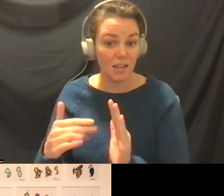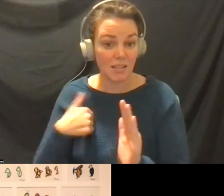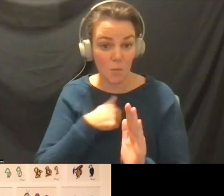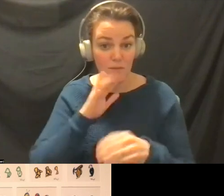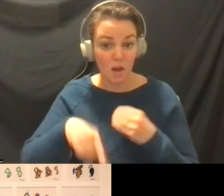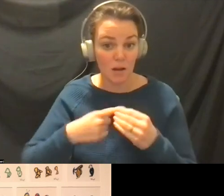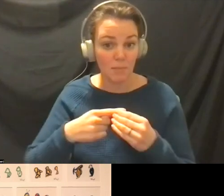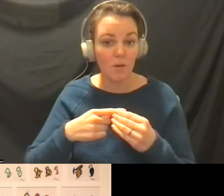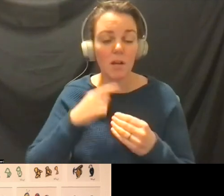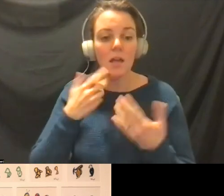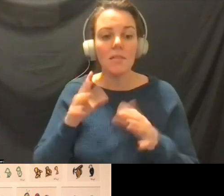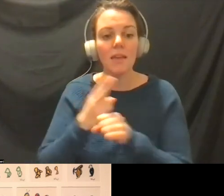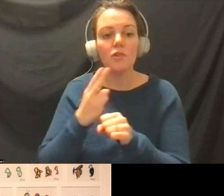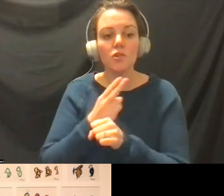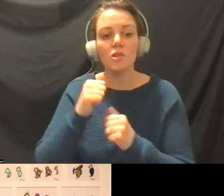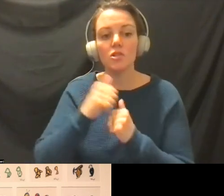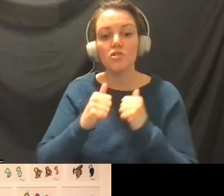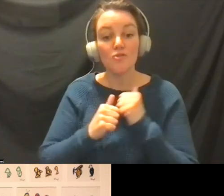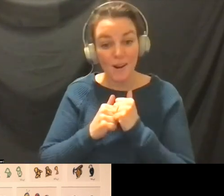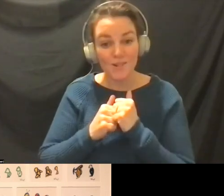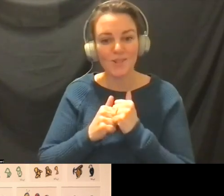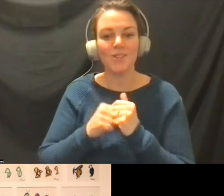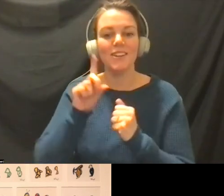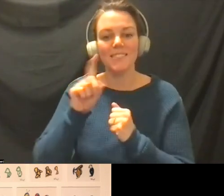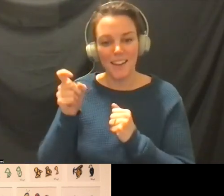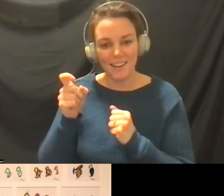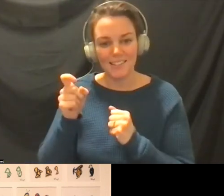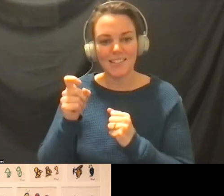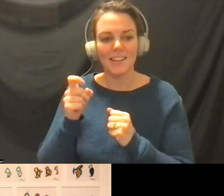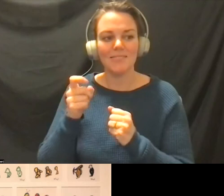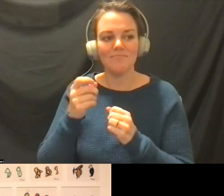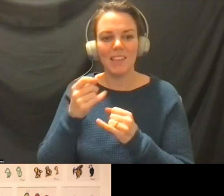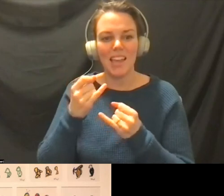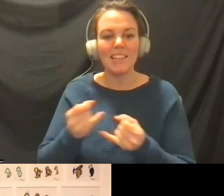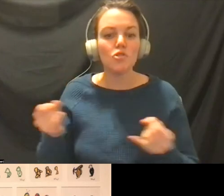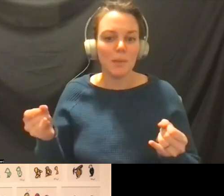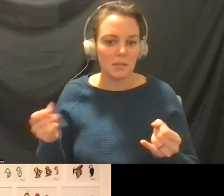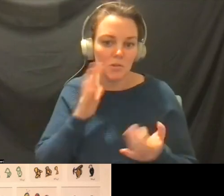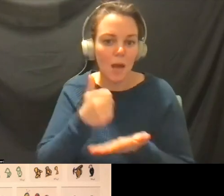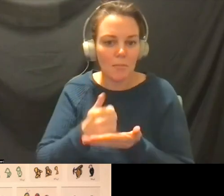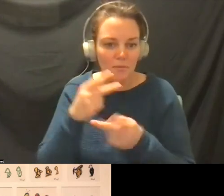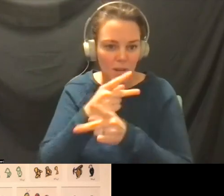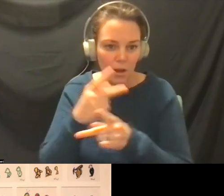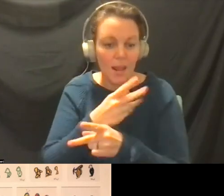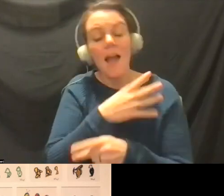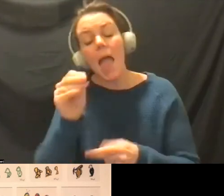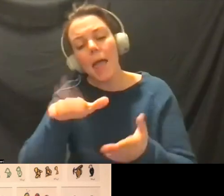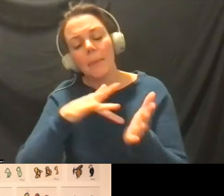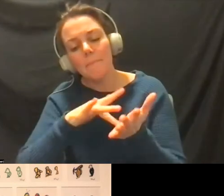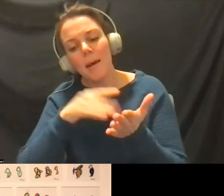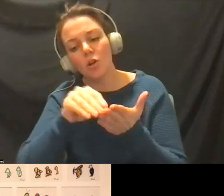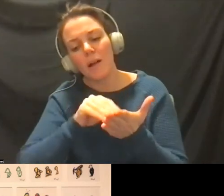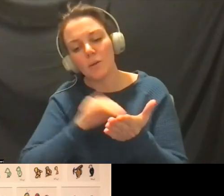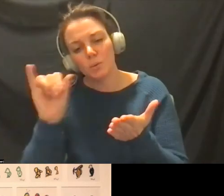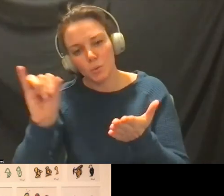have used structured diagnostic instruments to figure out and medical records in